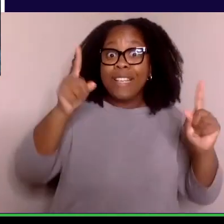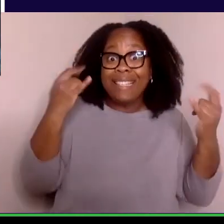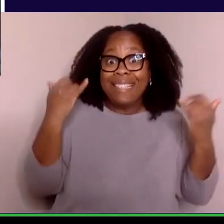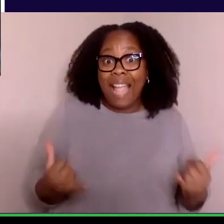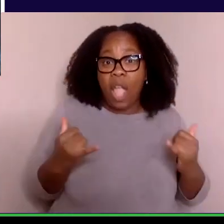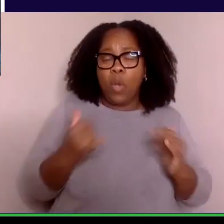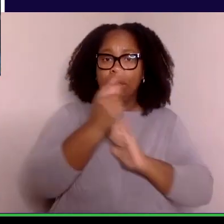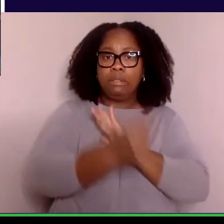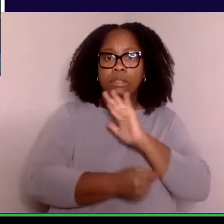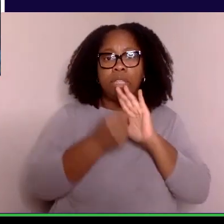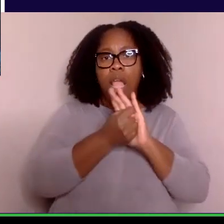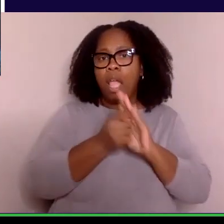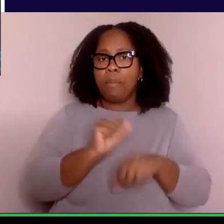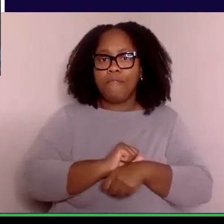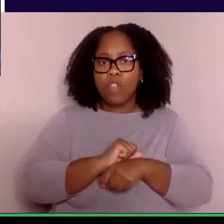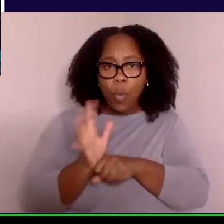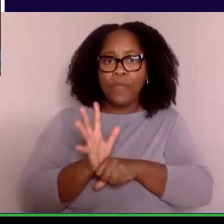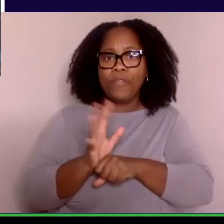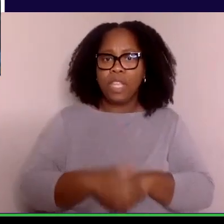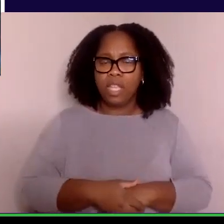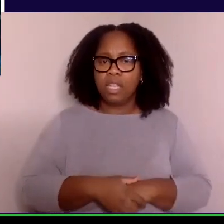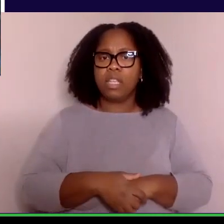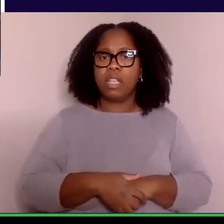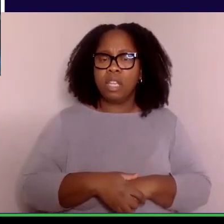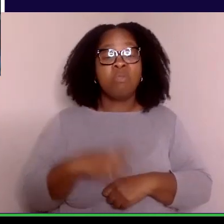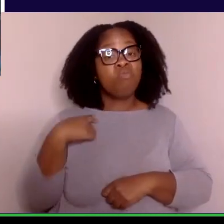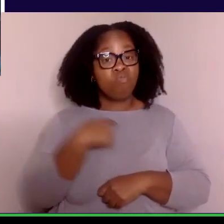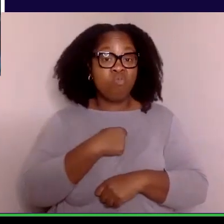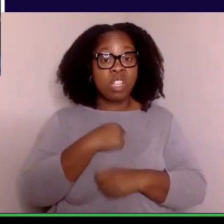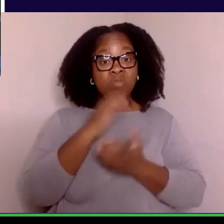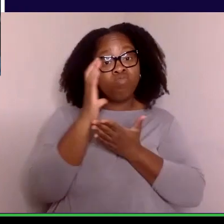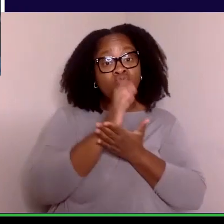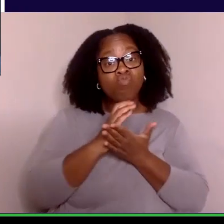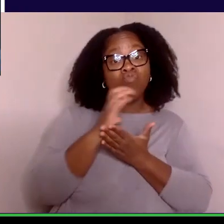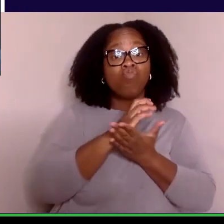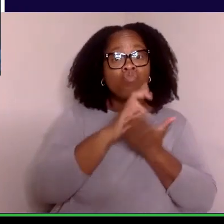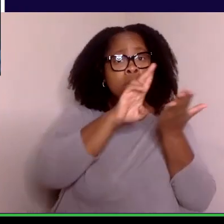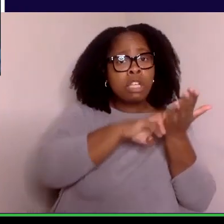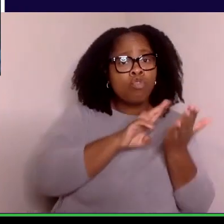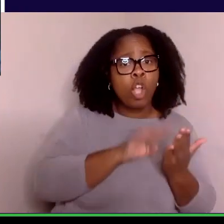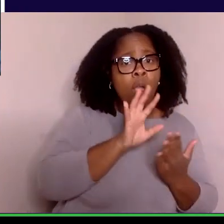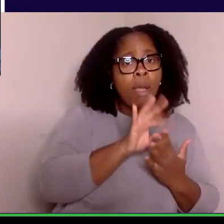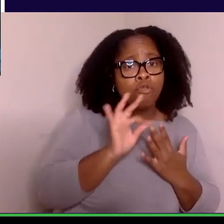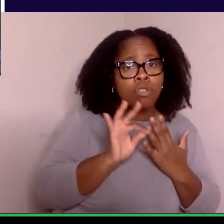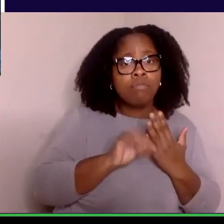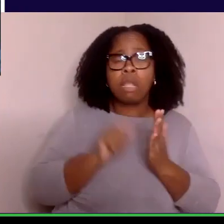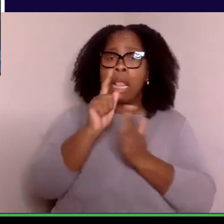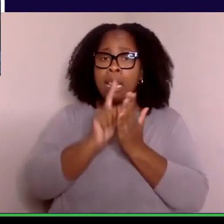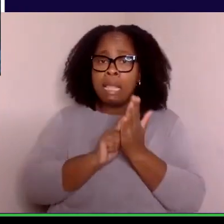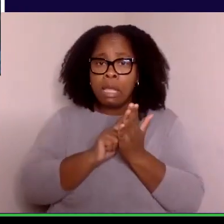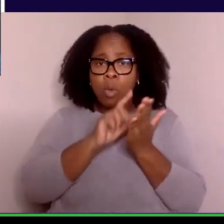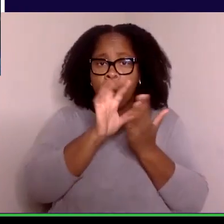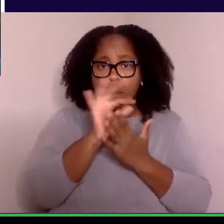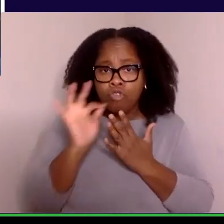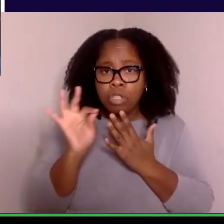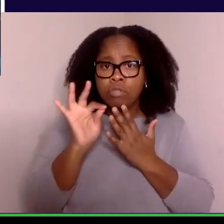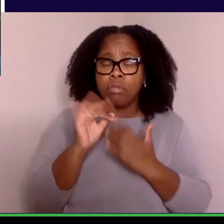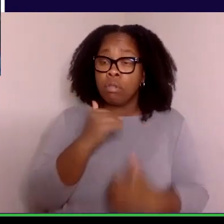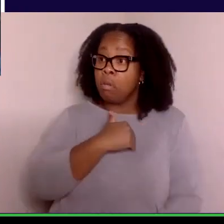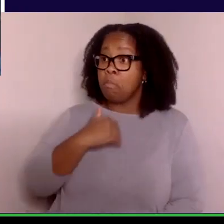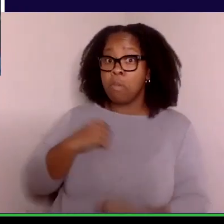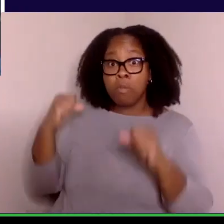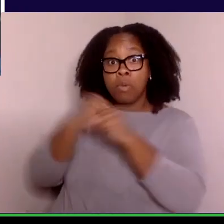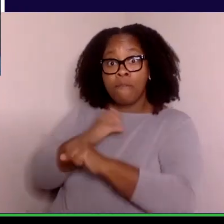We are exploring contractual and legal options, member fight back tactics, and